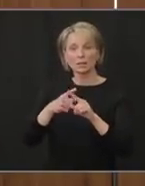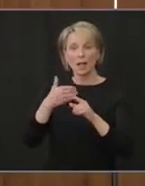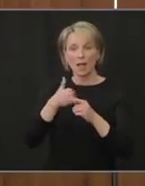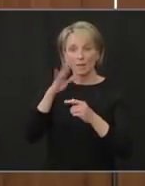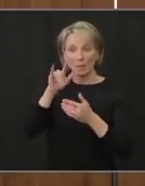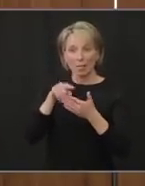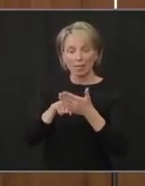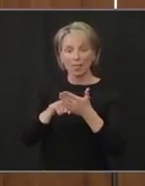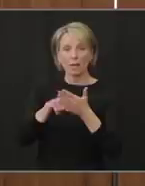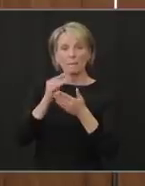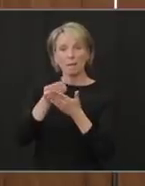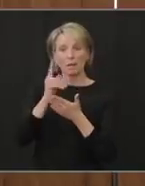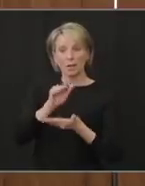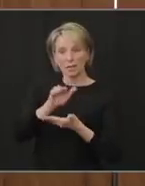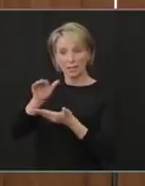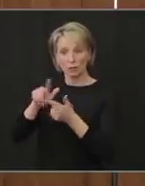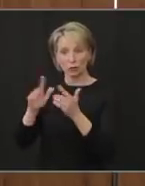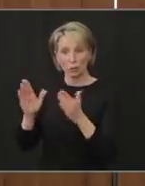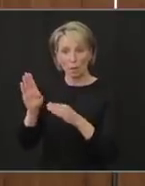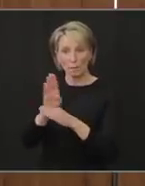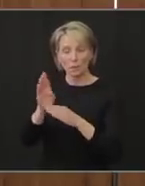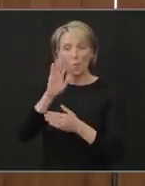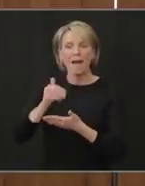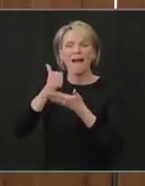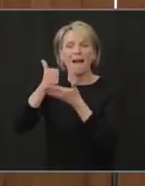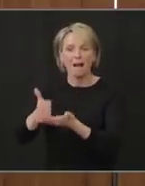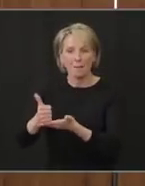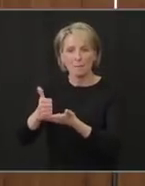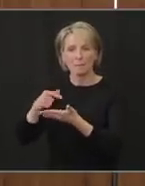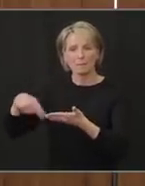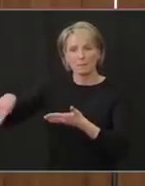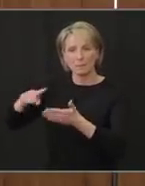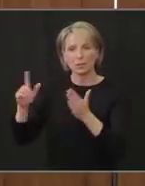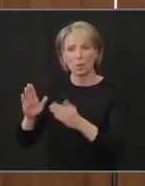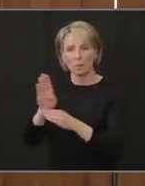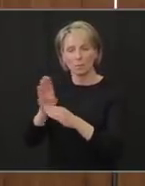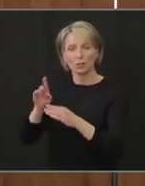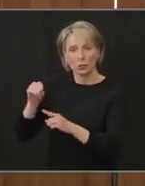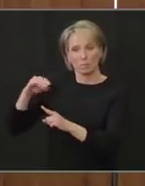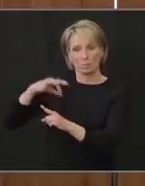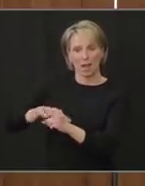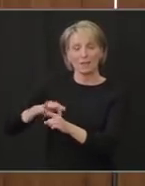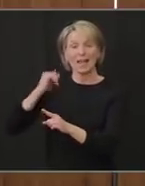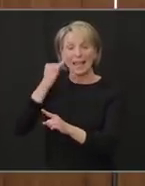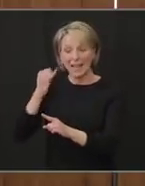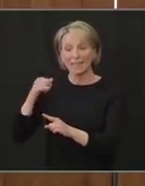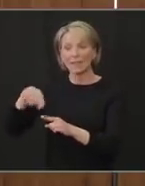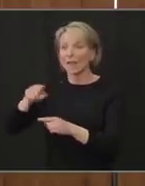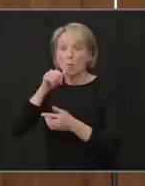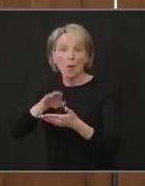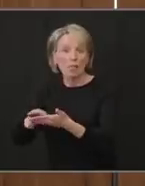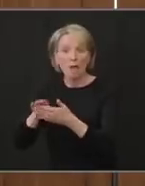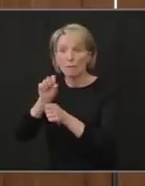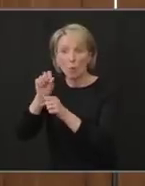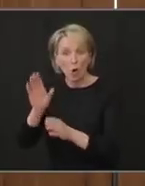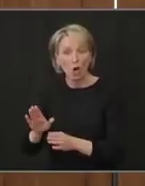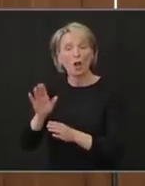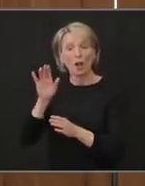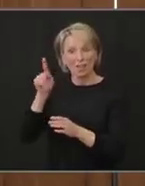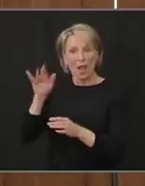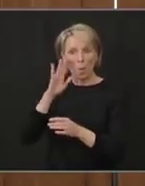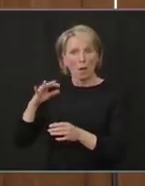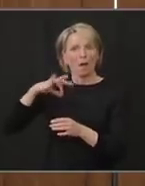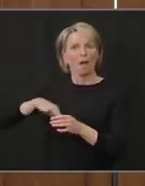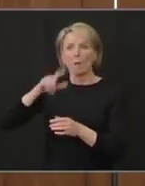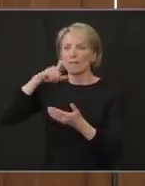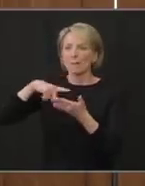crafted to enable small businesses actually to benefit if they keep those people on their payroll. So we don't want people to